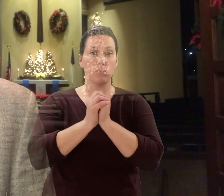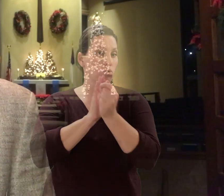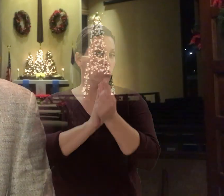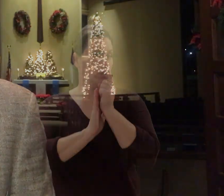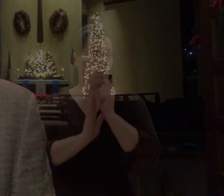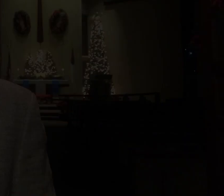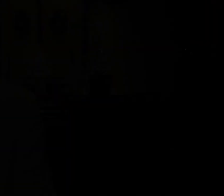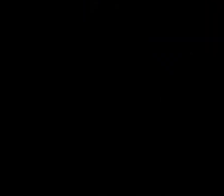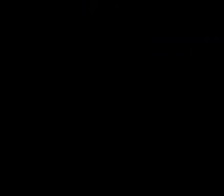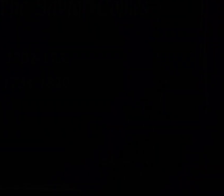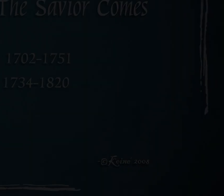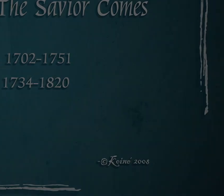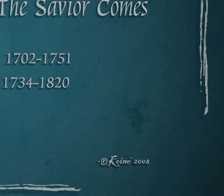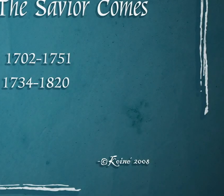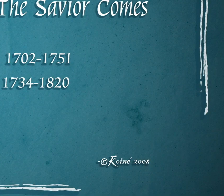minute.